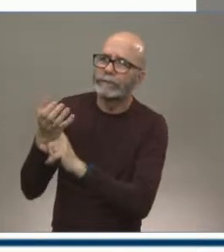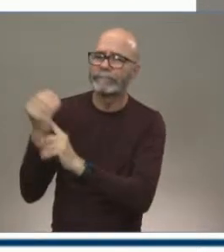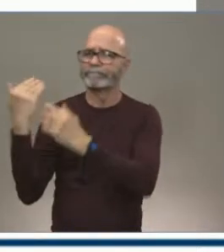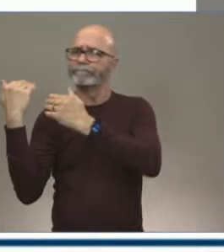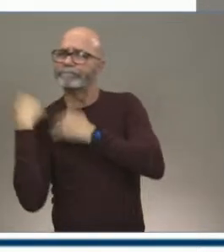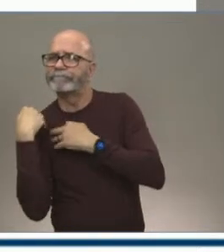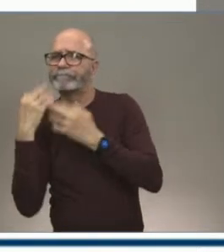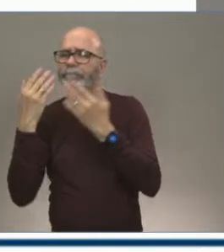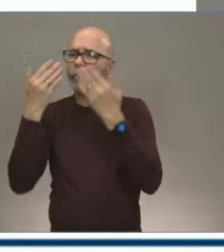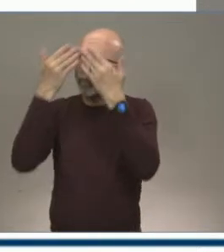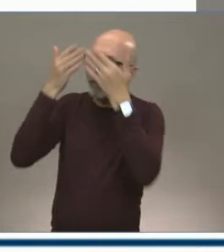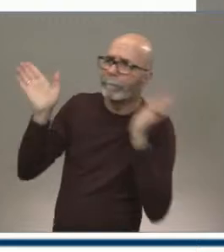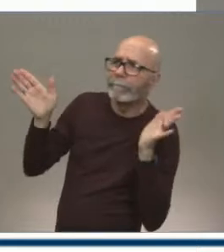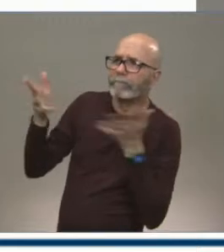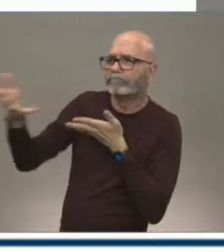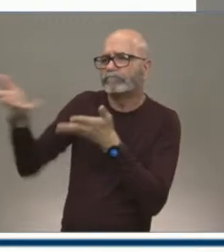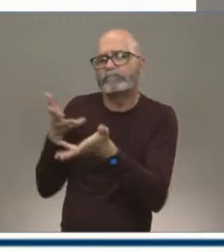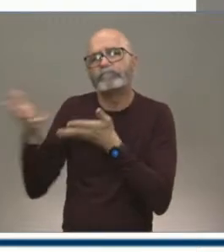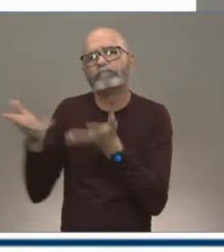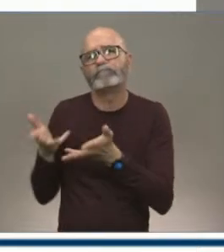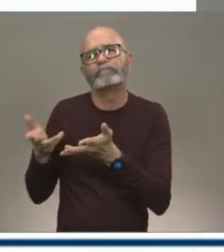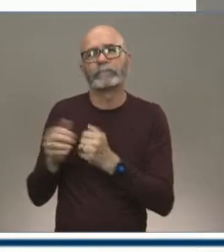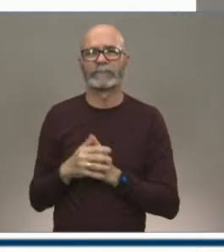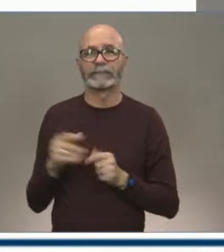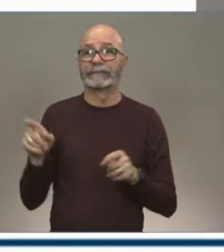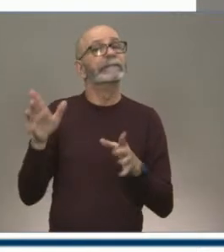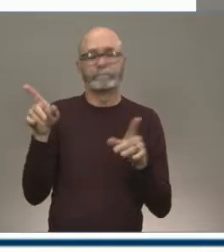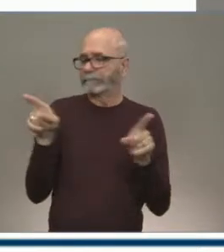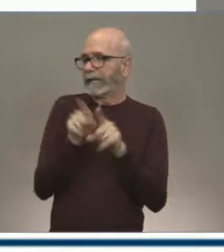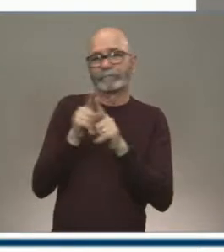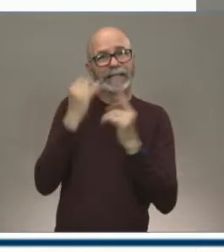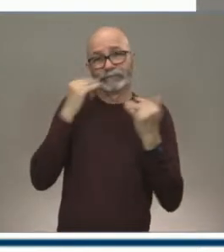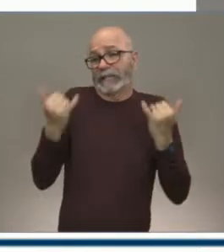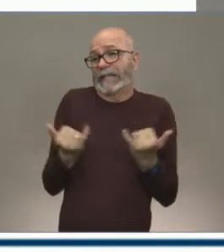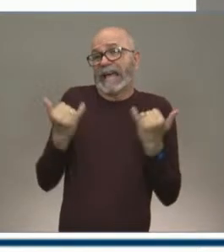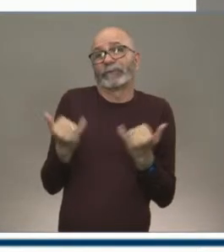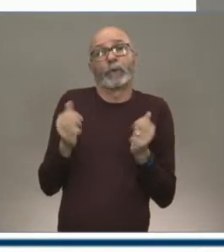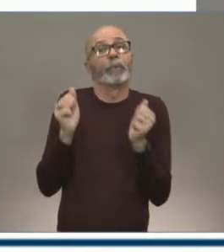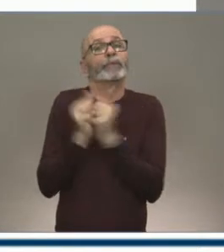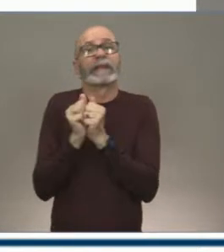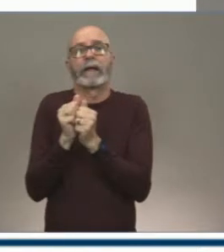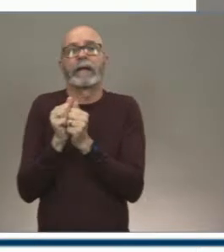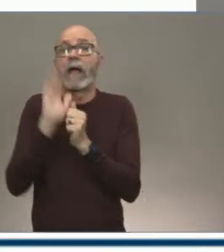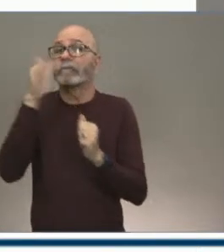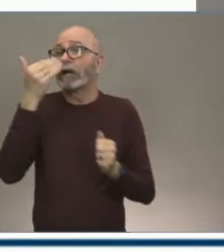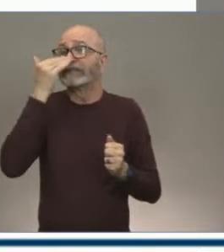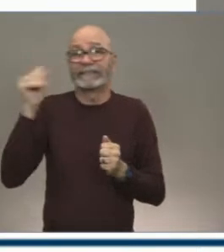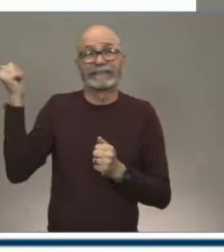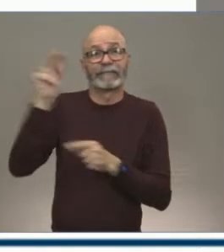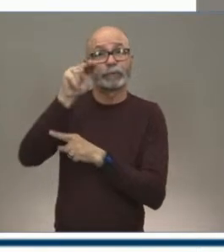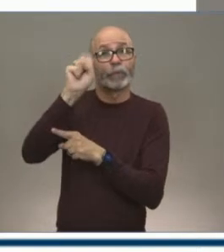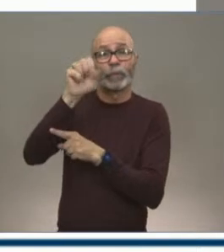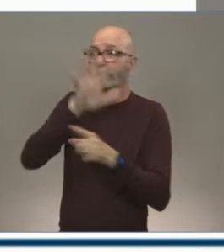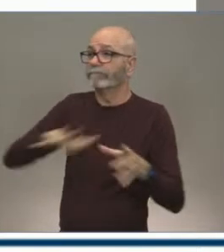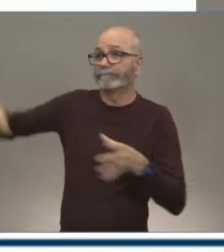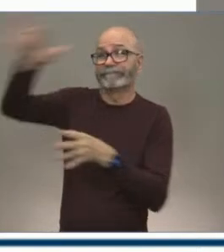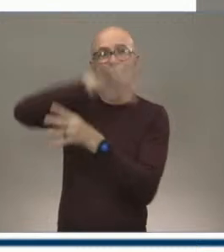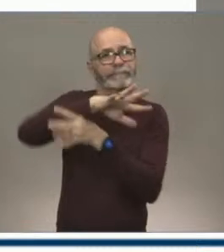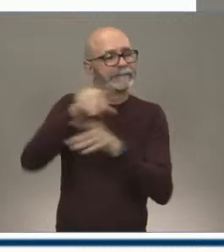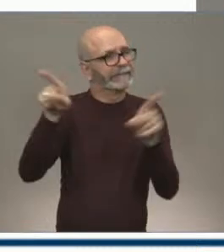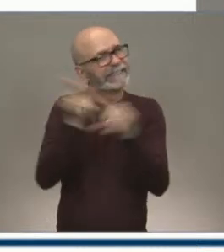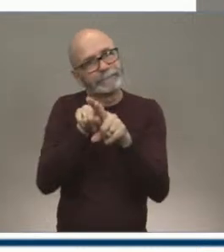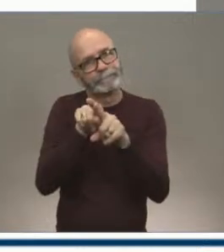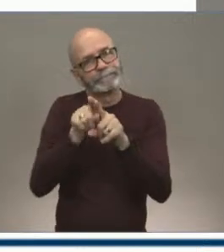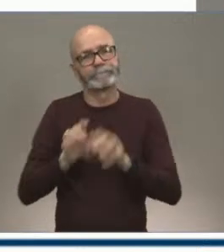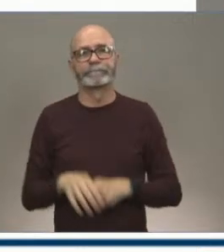manner. We are doing the same. We're not as far along, but we're doing the same with our African Nova Scotian communities. Given the recent spike